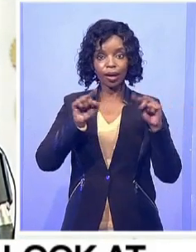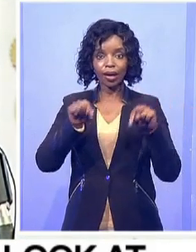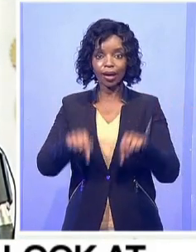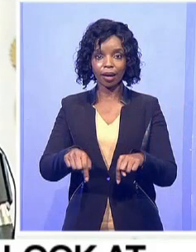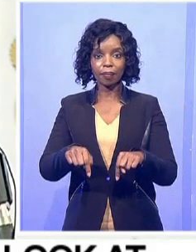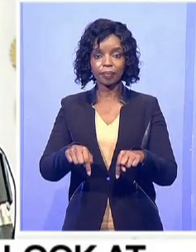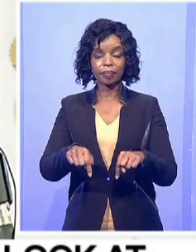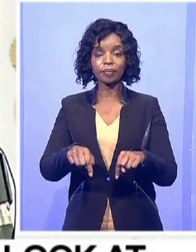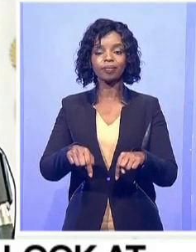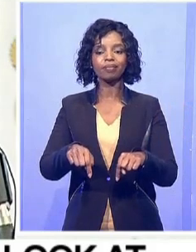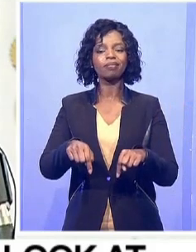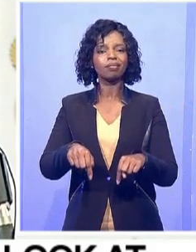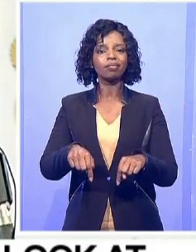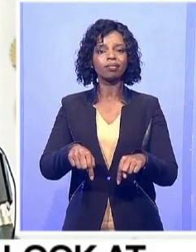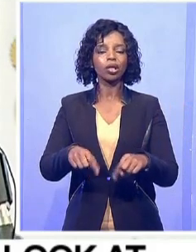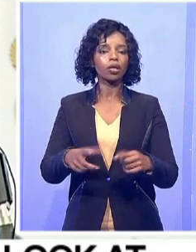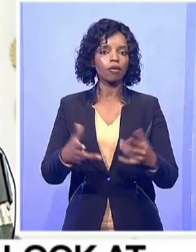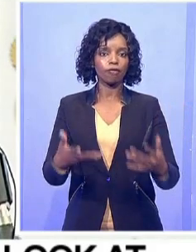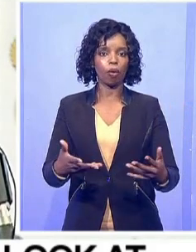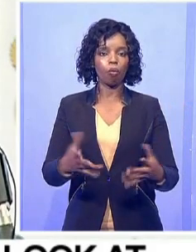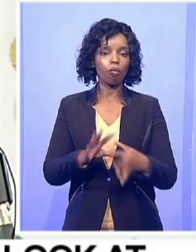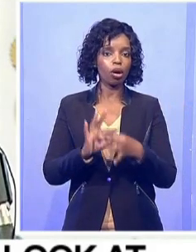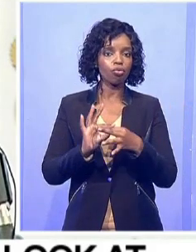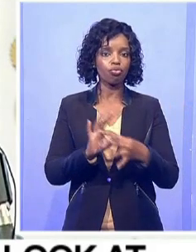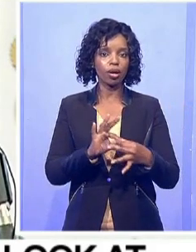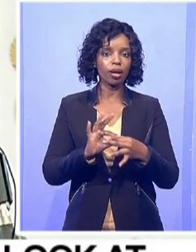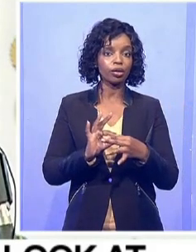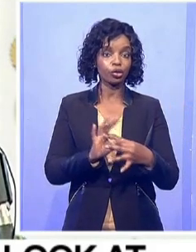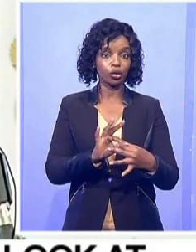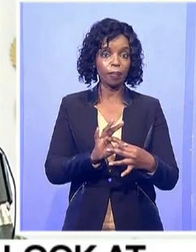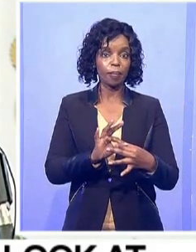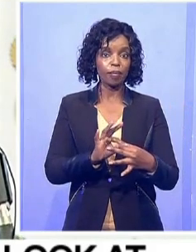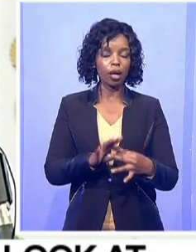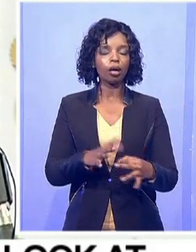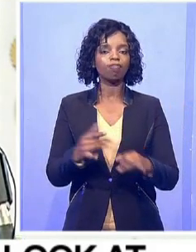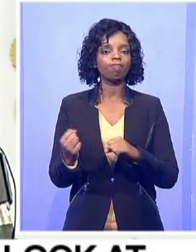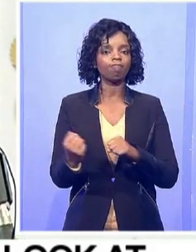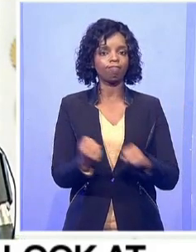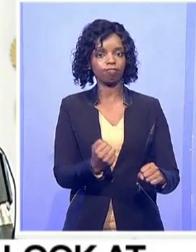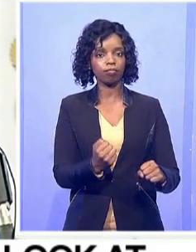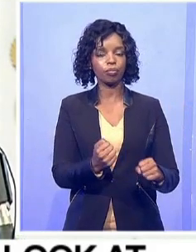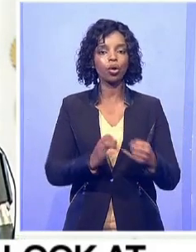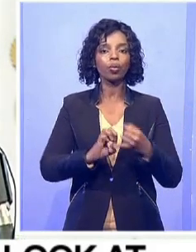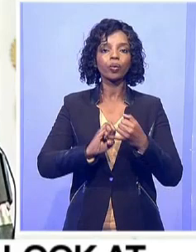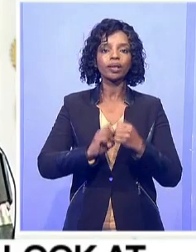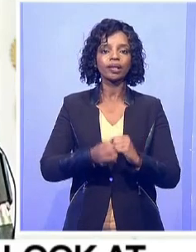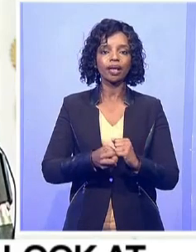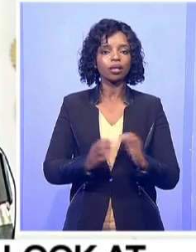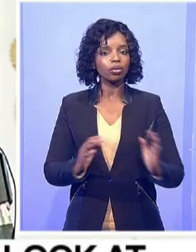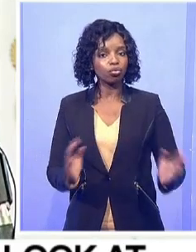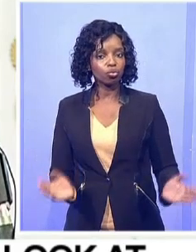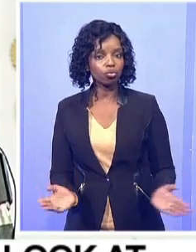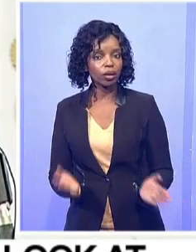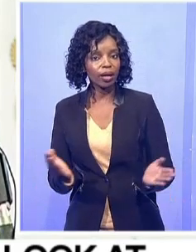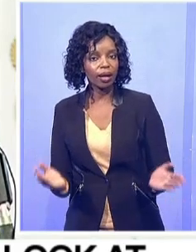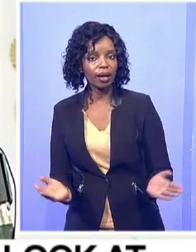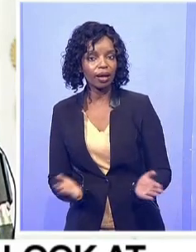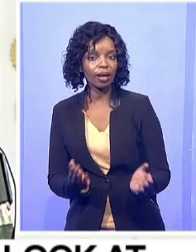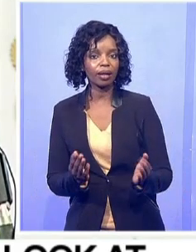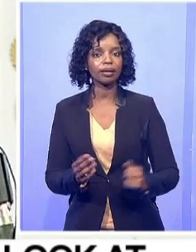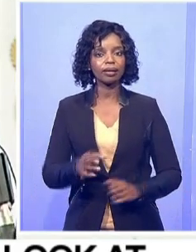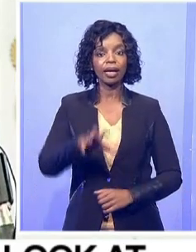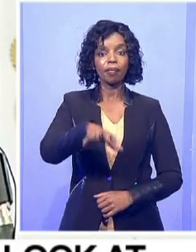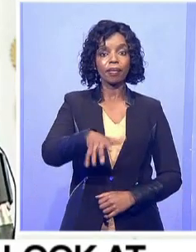is to cement that relationship, is to try and encourage the Premier